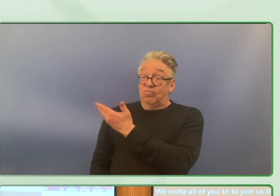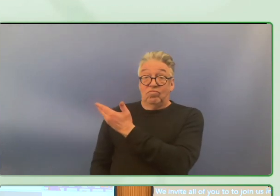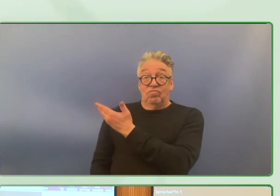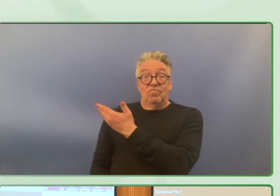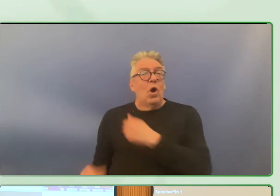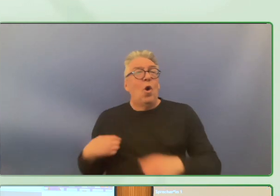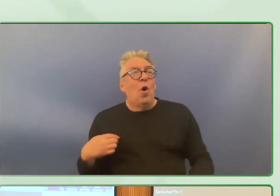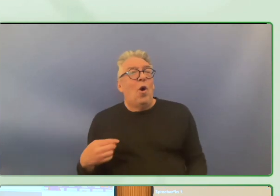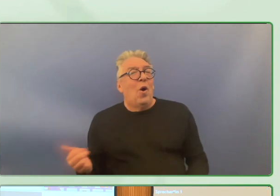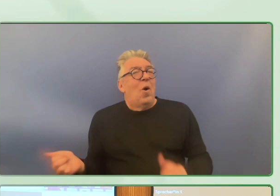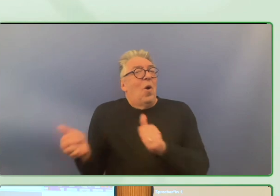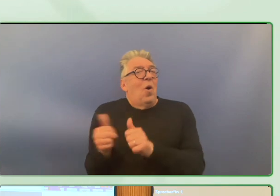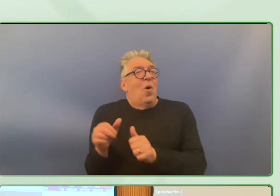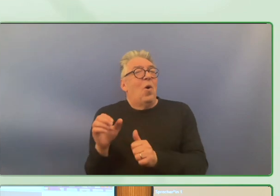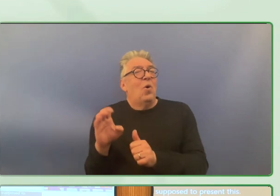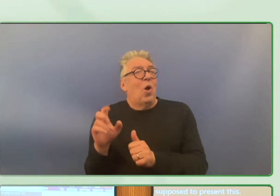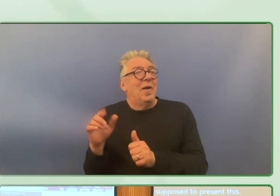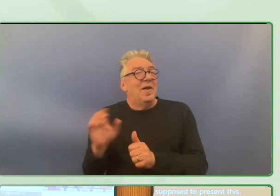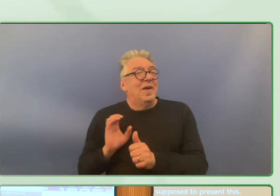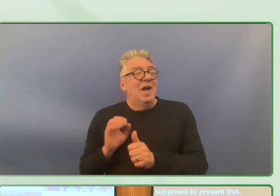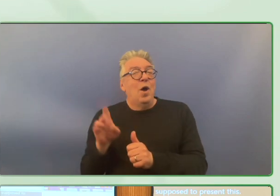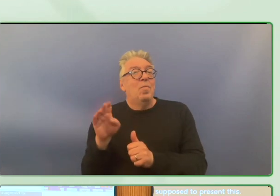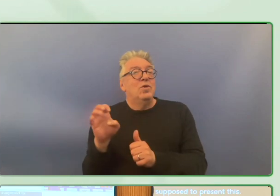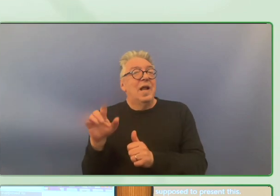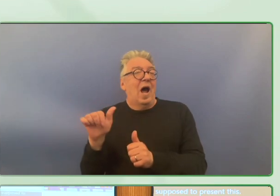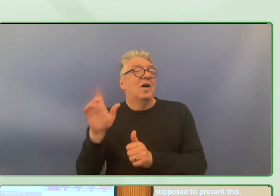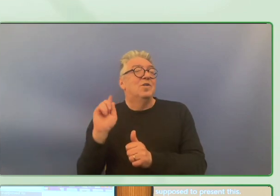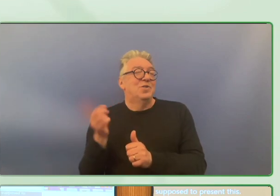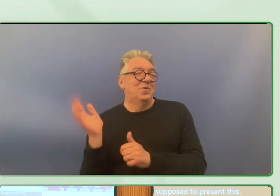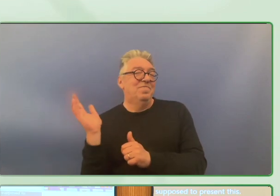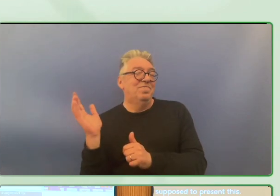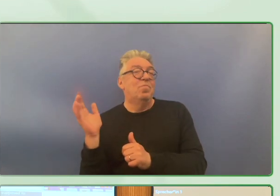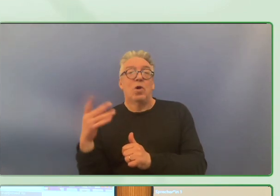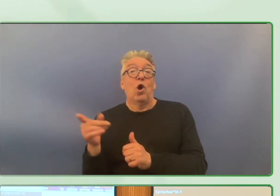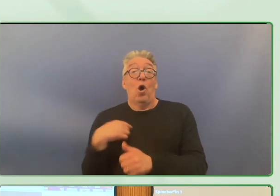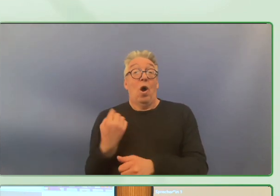this, so you'll get our email there and our phone number, and that's our website.